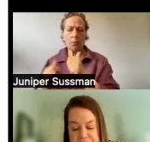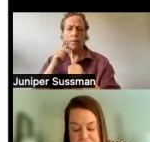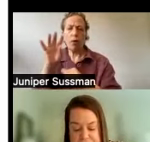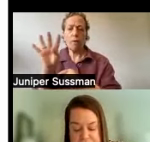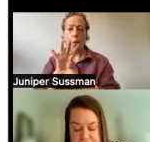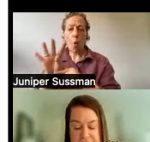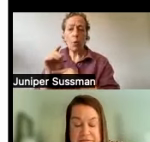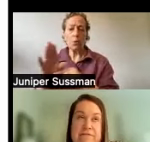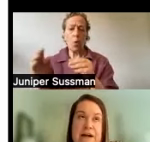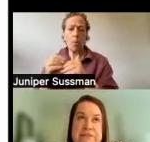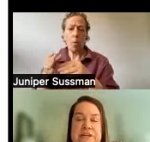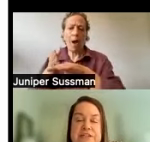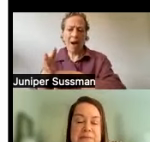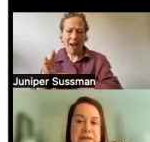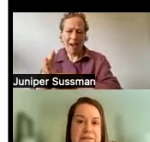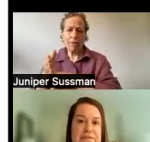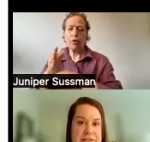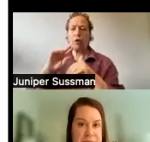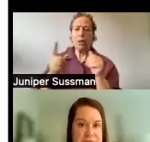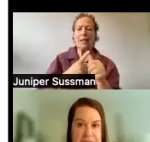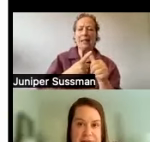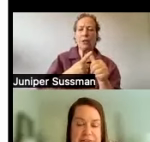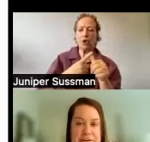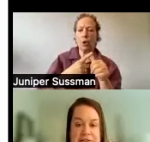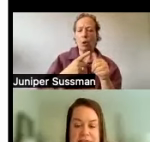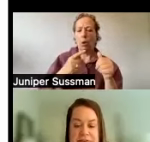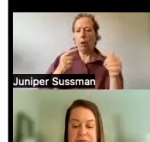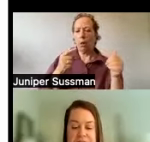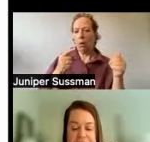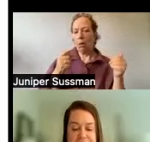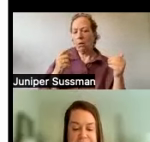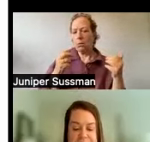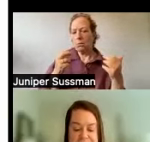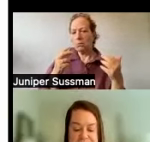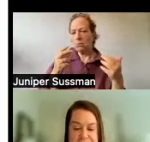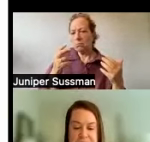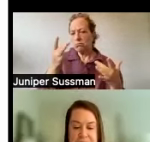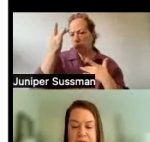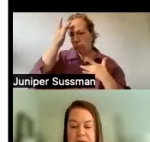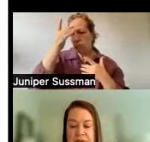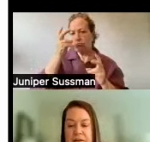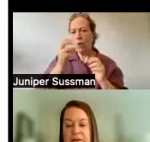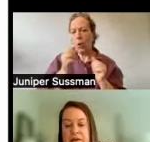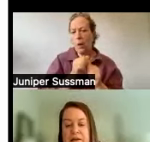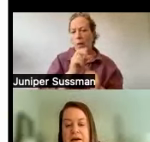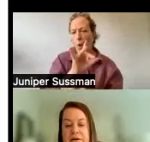after the after initially being infected with the virus that causes COVID-19.